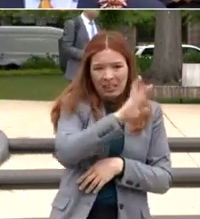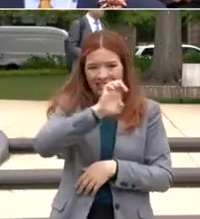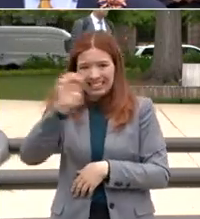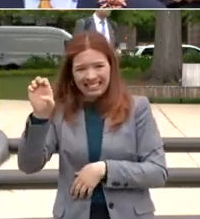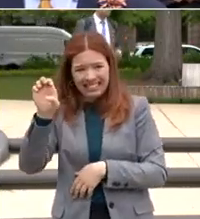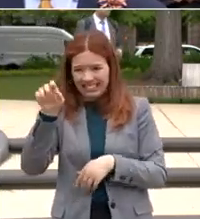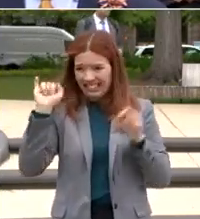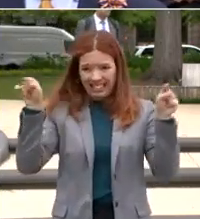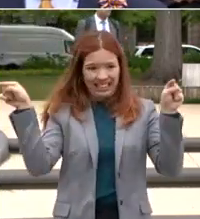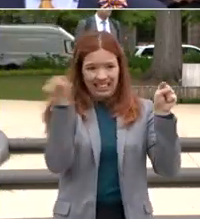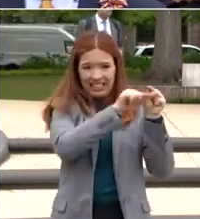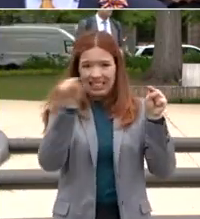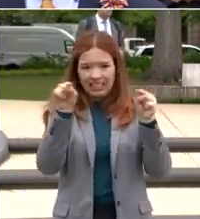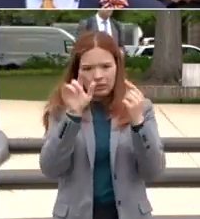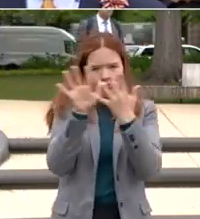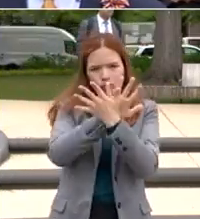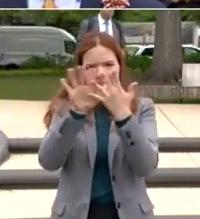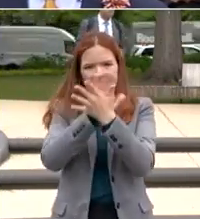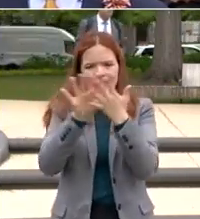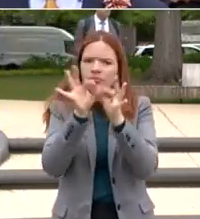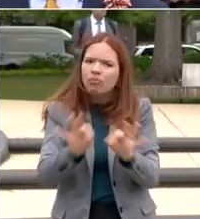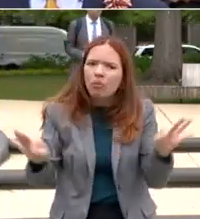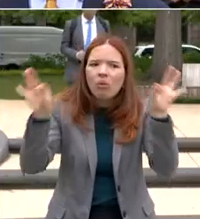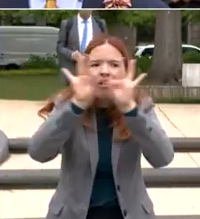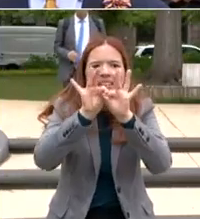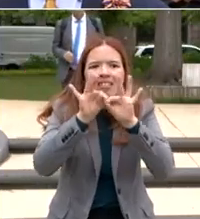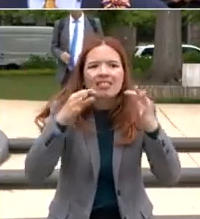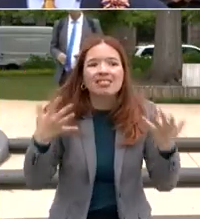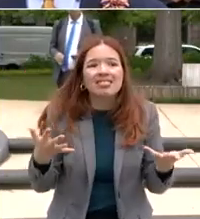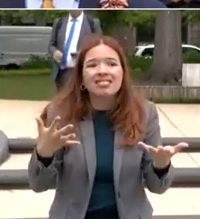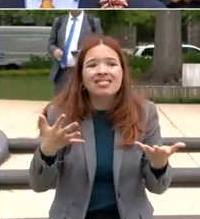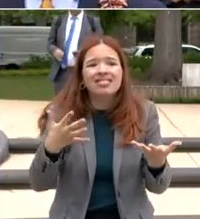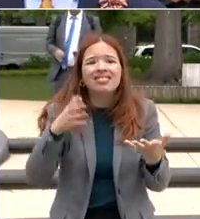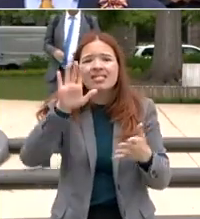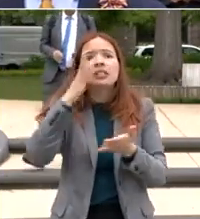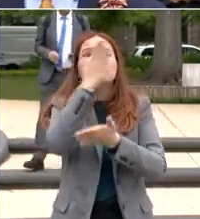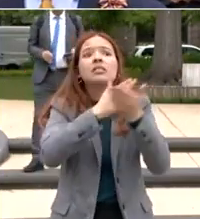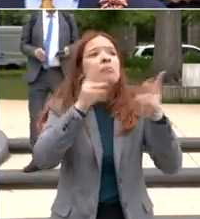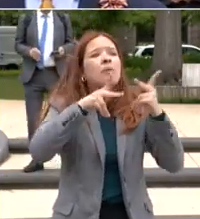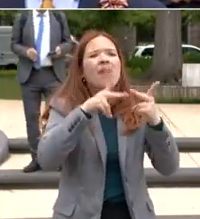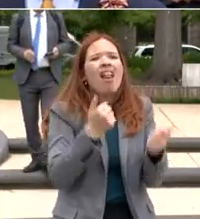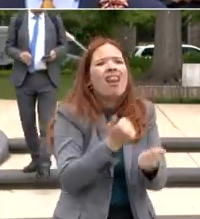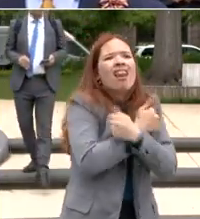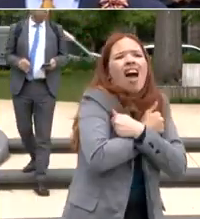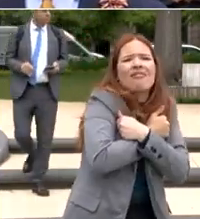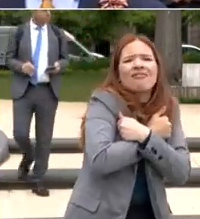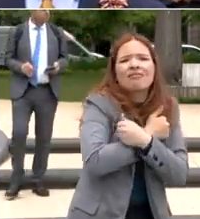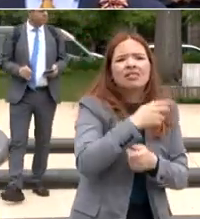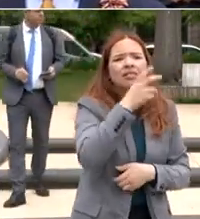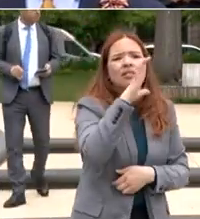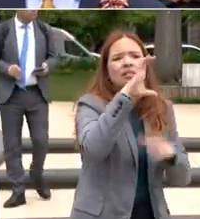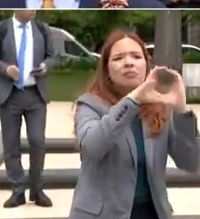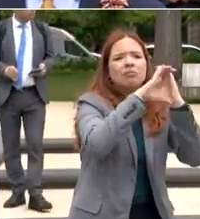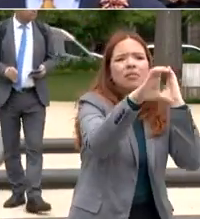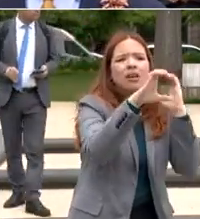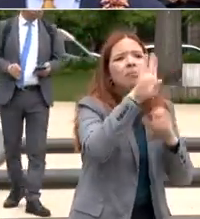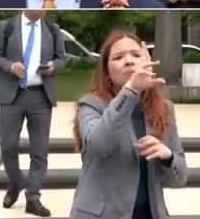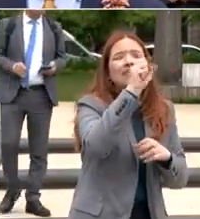Even people who love buses don't love buses when they are stuck in traffic and are not